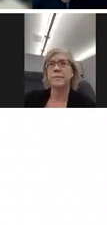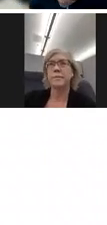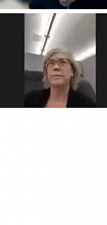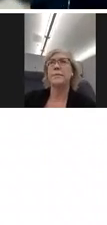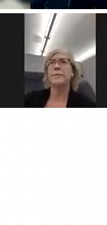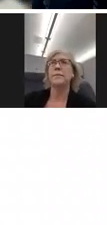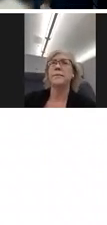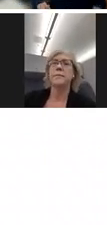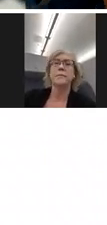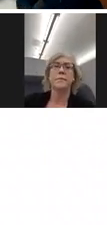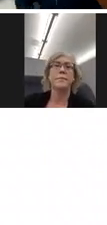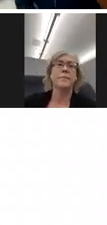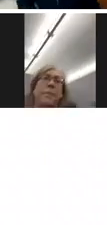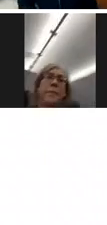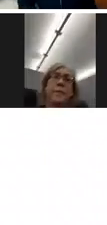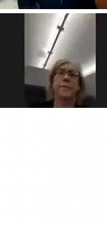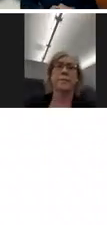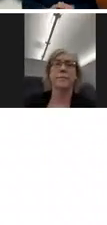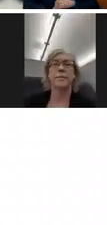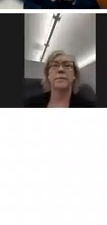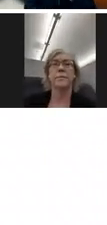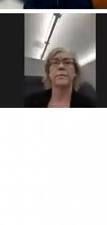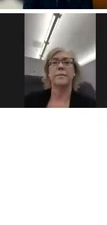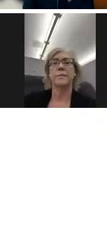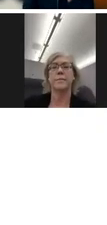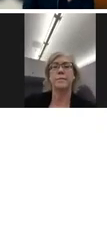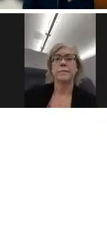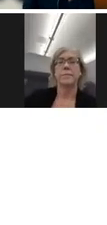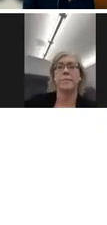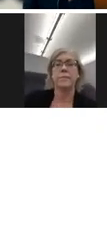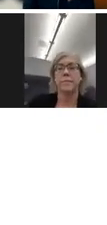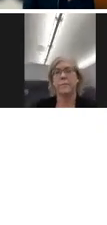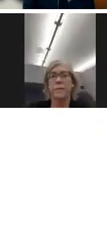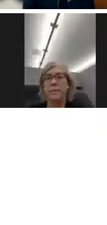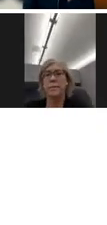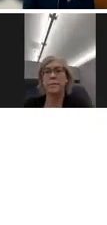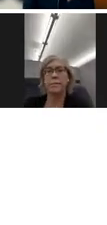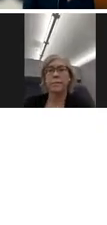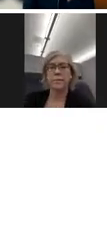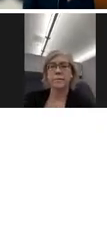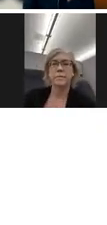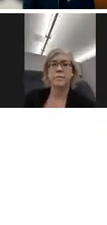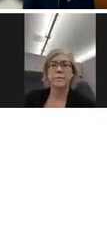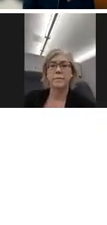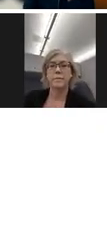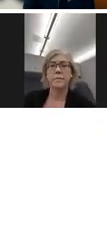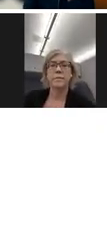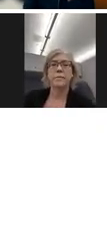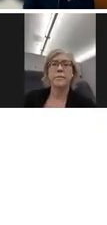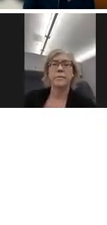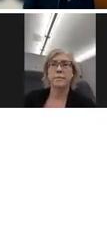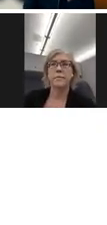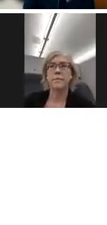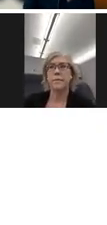Hi, I'm back. You know, Terry didn't mention that we actually do have been doing virtual job fairs. We just recently did a